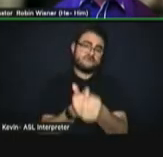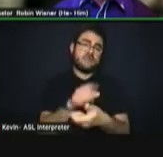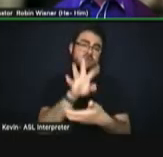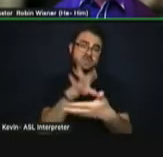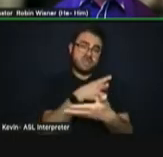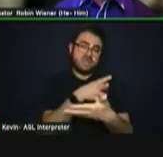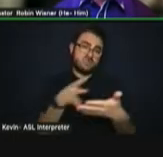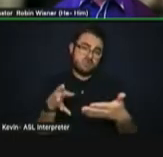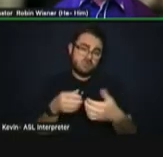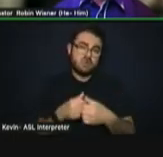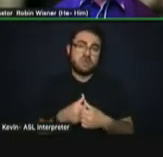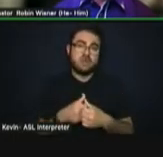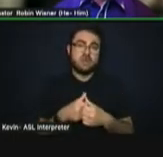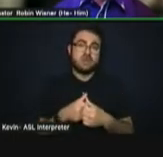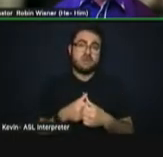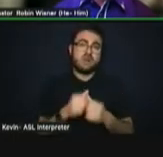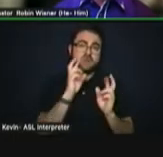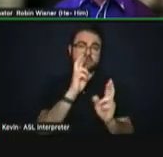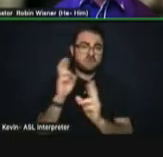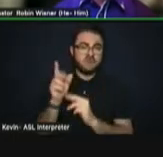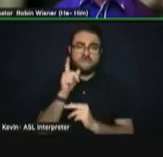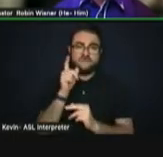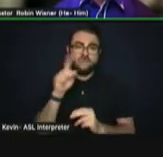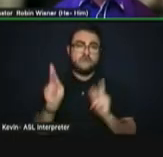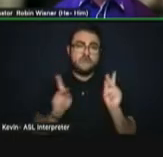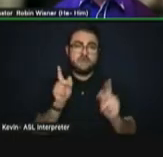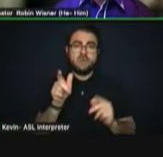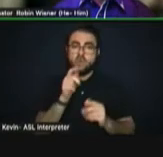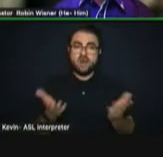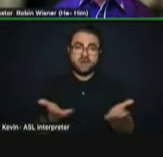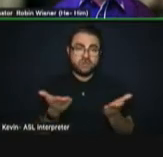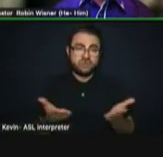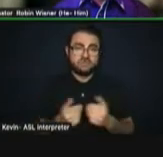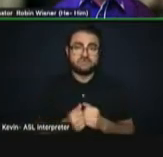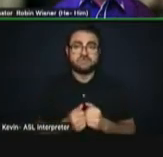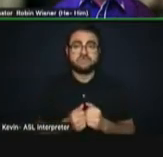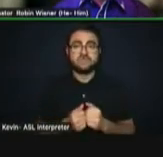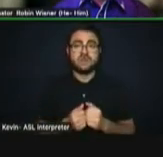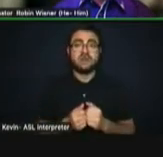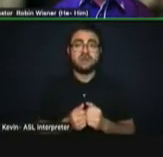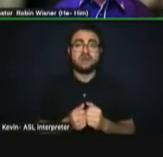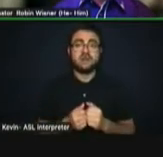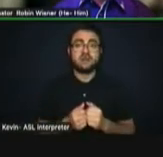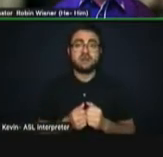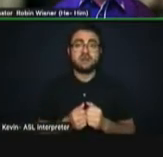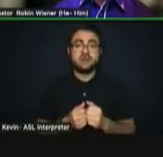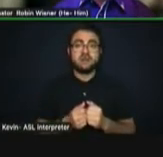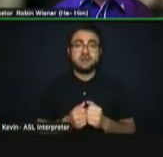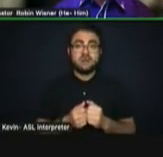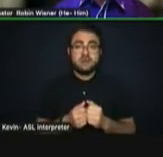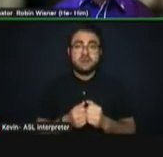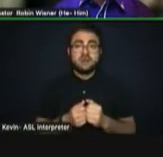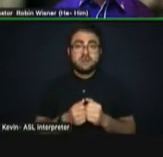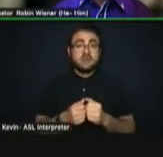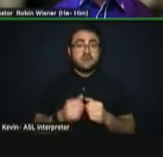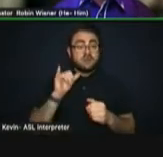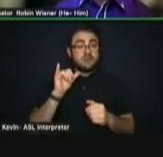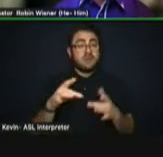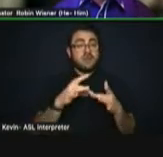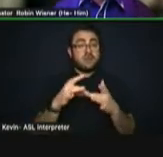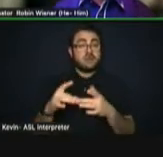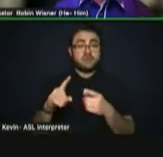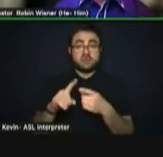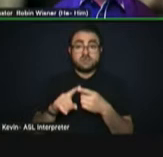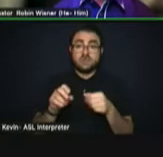to those who are here presenting as well. Which leads me back to the opportunity. We know Dr. Haynes has